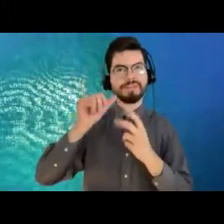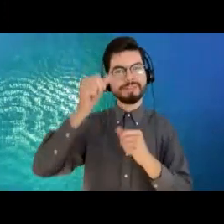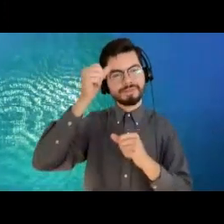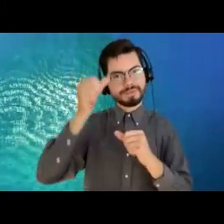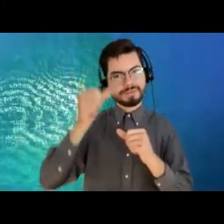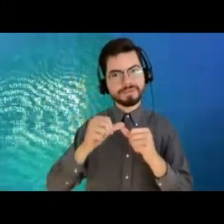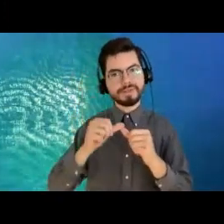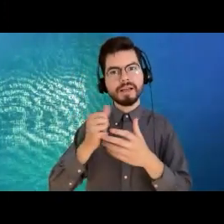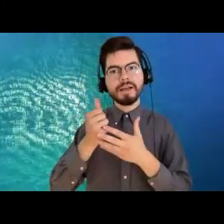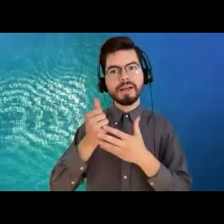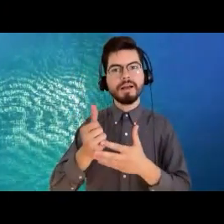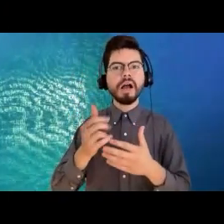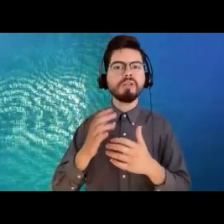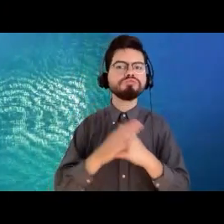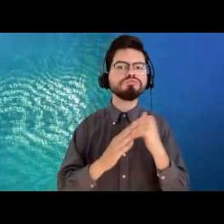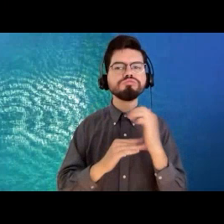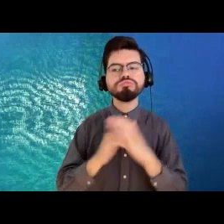zone a little bit.